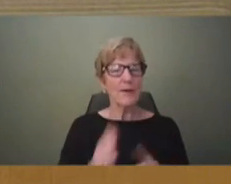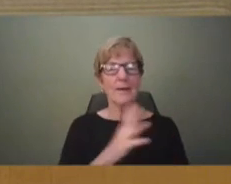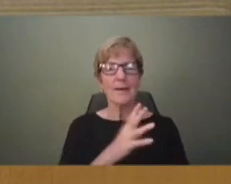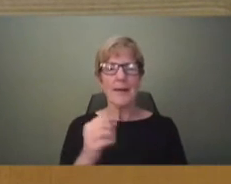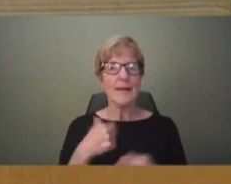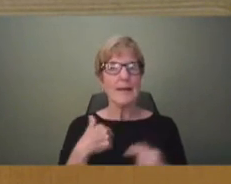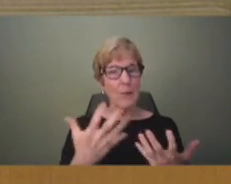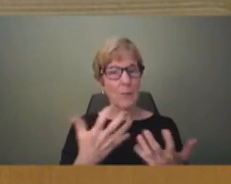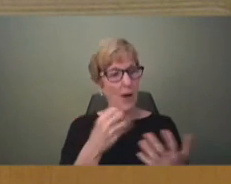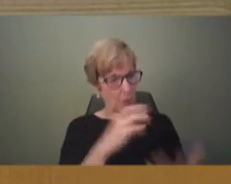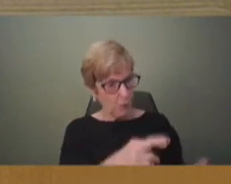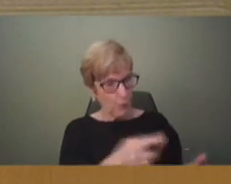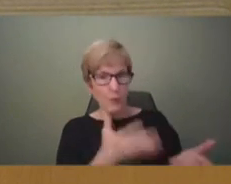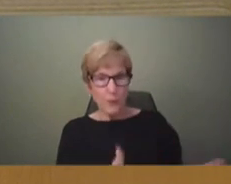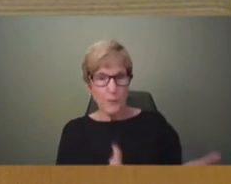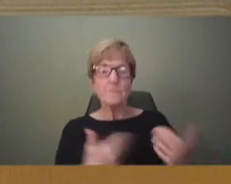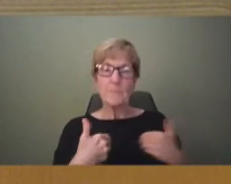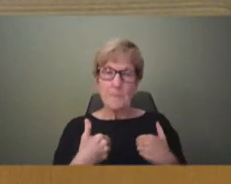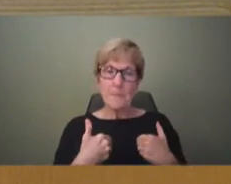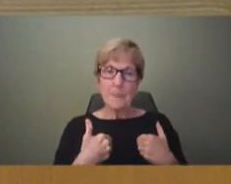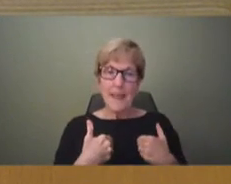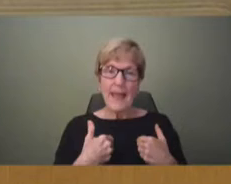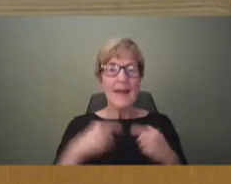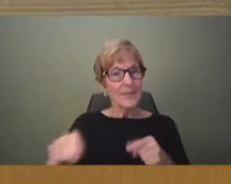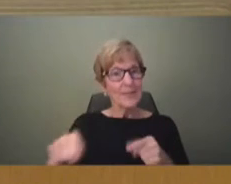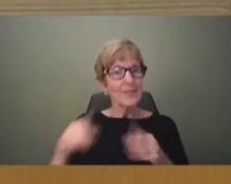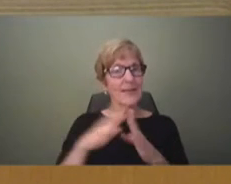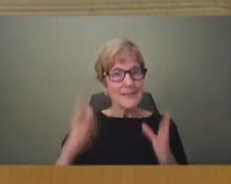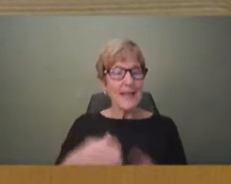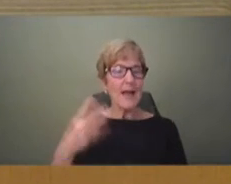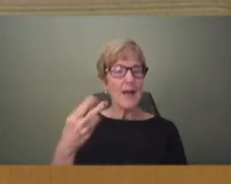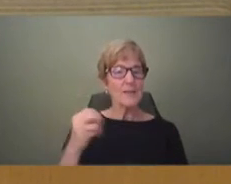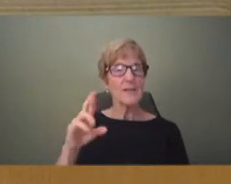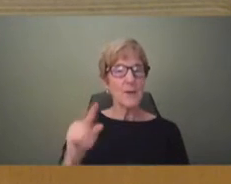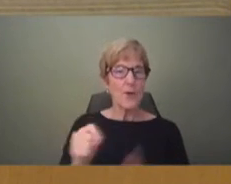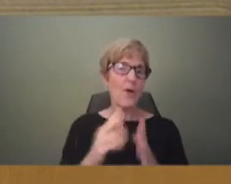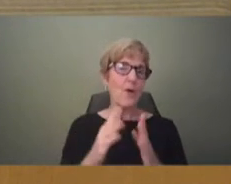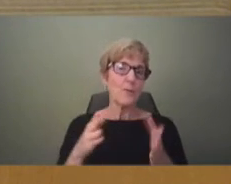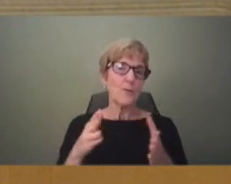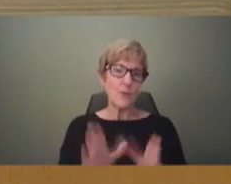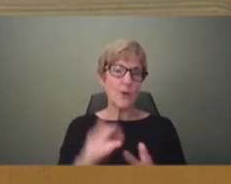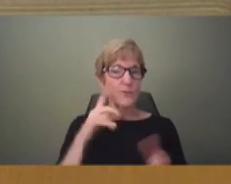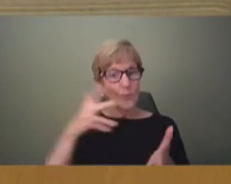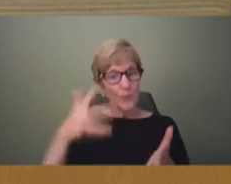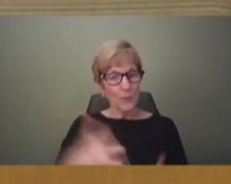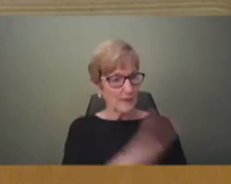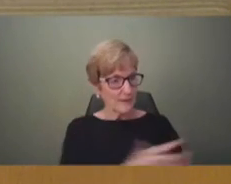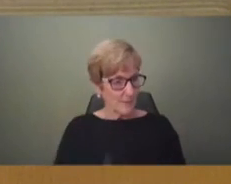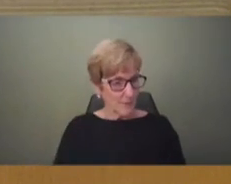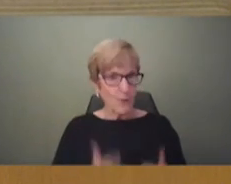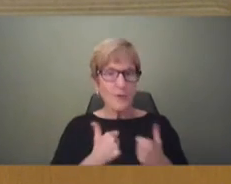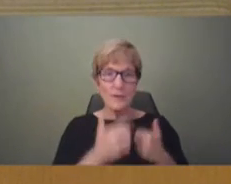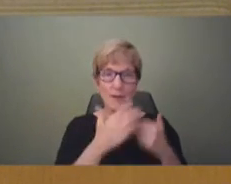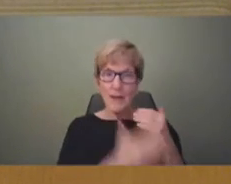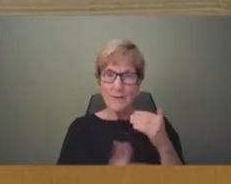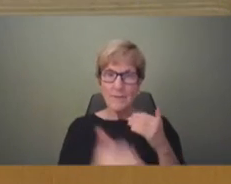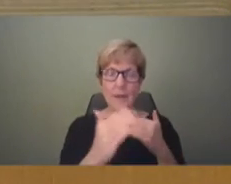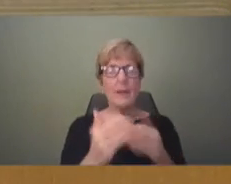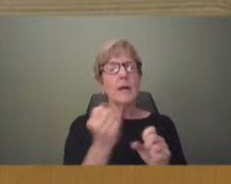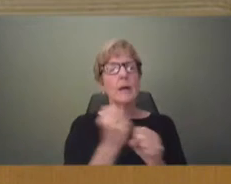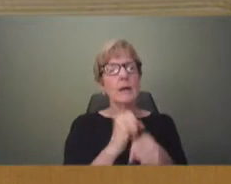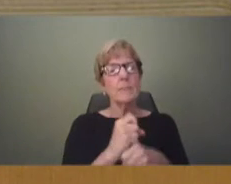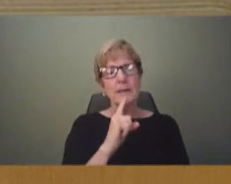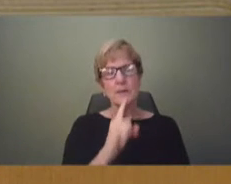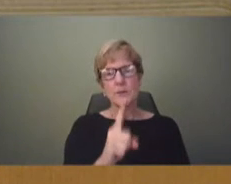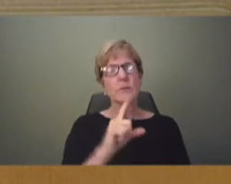her to have this house on Hart Road for the rest of her life but I want to make sure that it's a